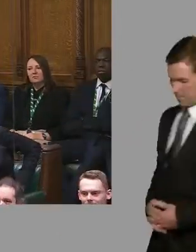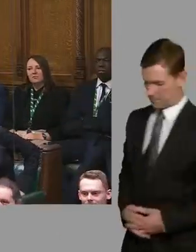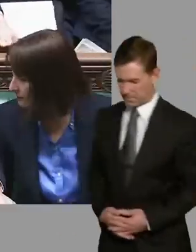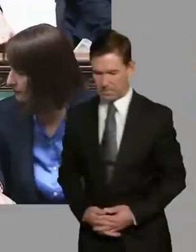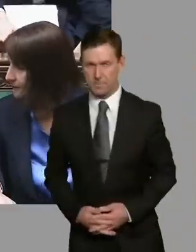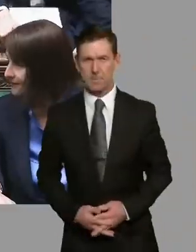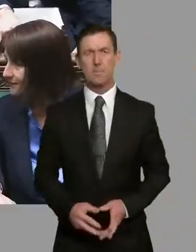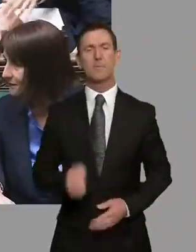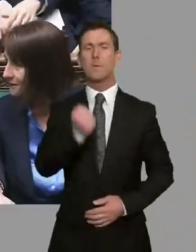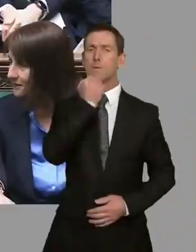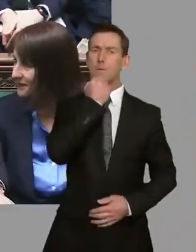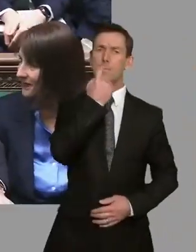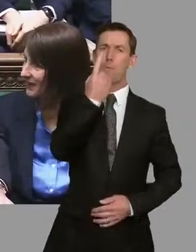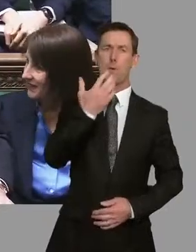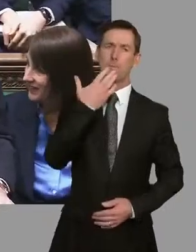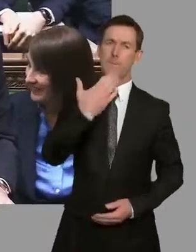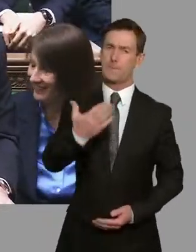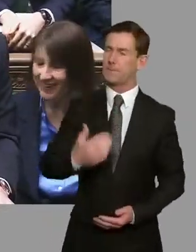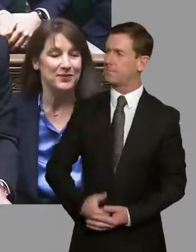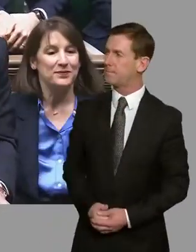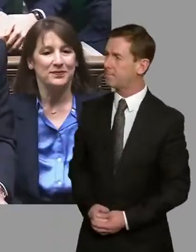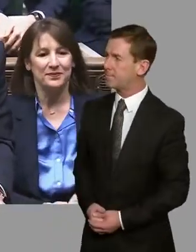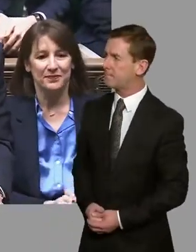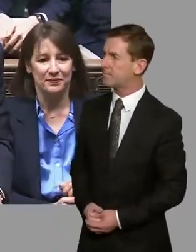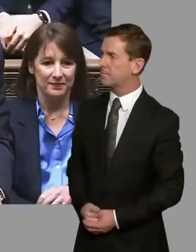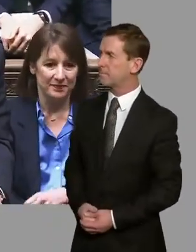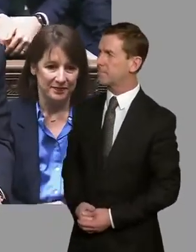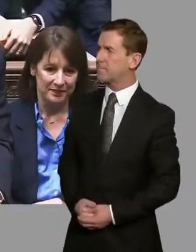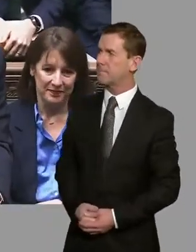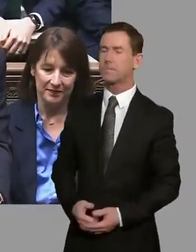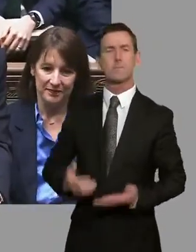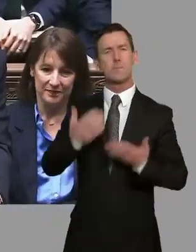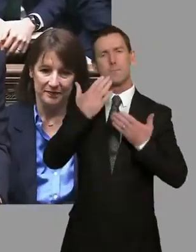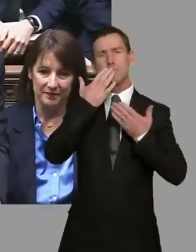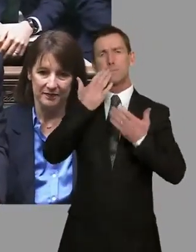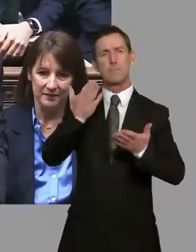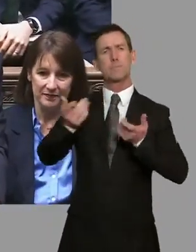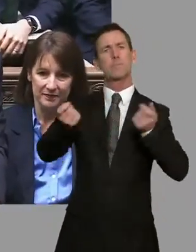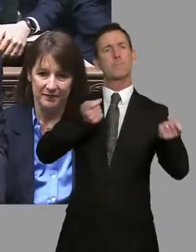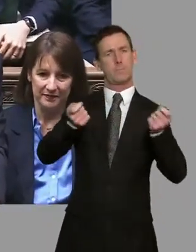Speaker. May I wish all members of this House a Happy New Year.